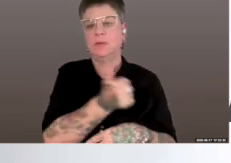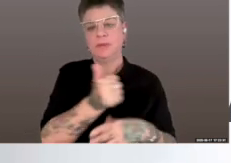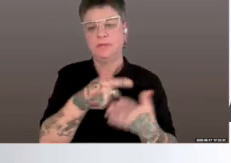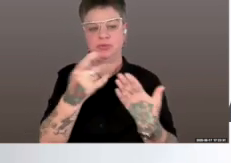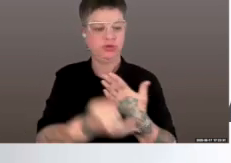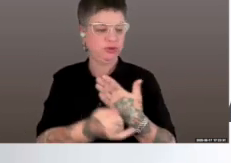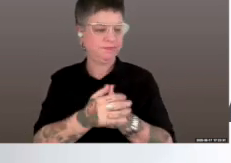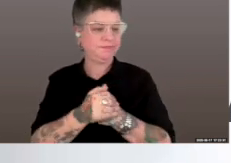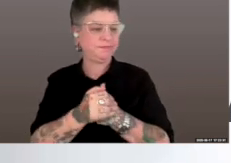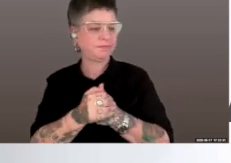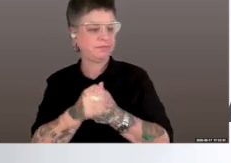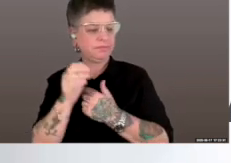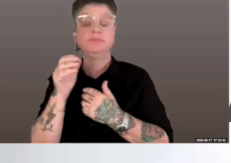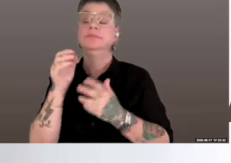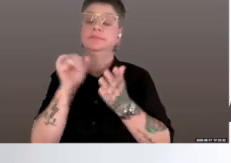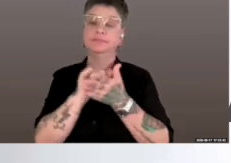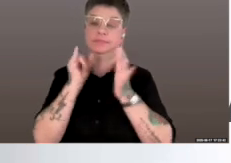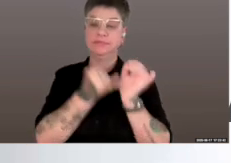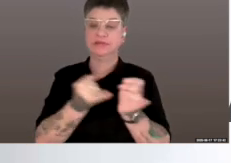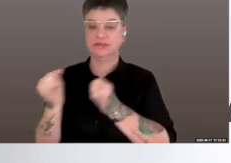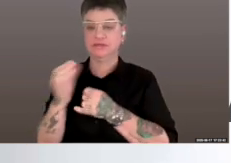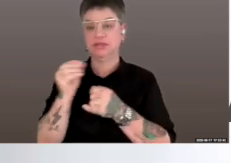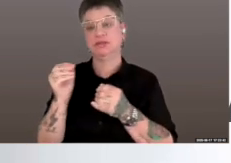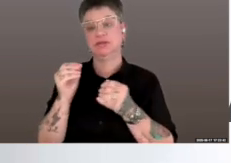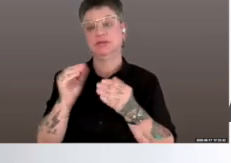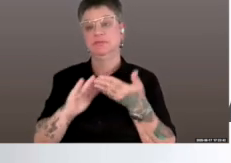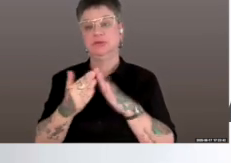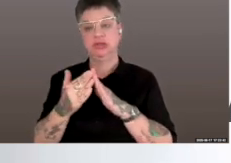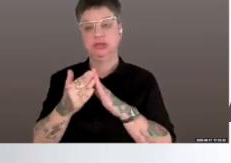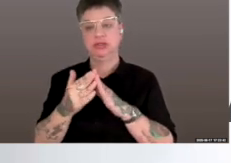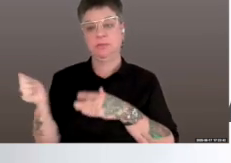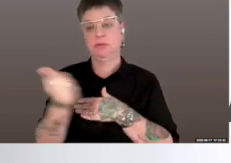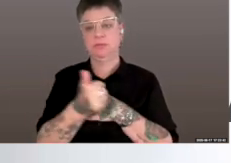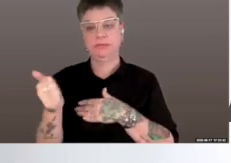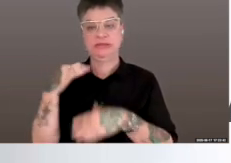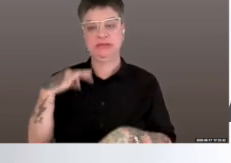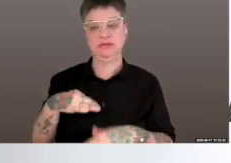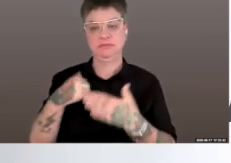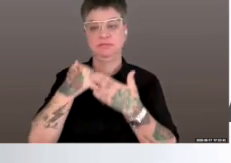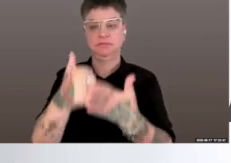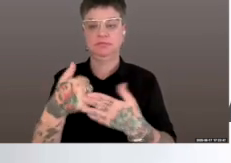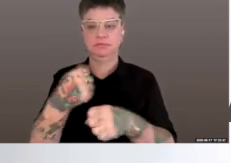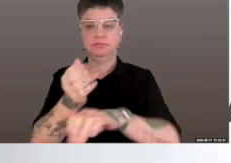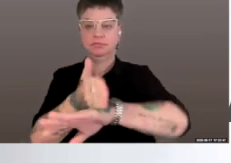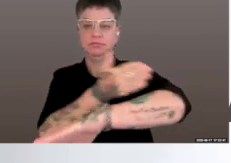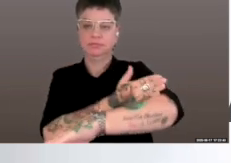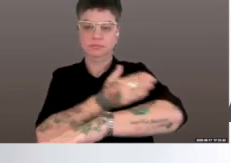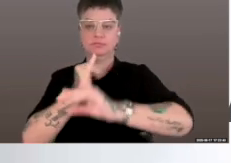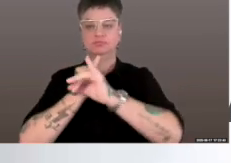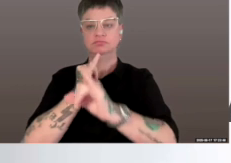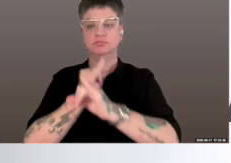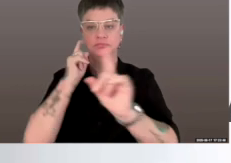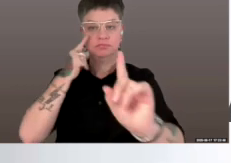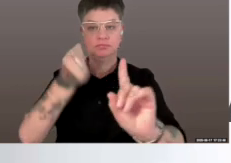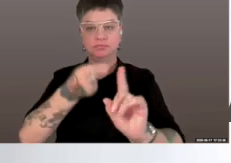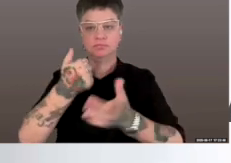designed to do. To ensure we're meeting communities where they are, the programs use a variety of methods to distribute incentives,